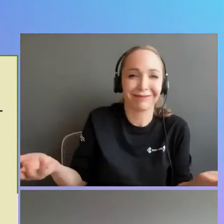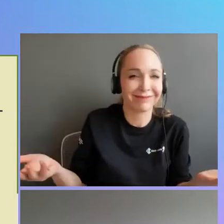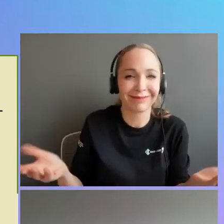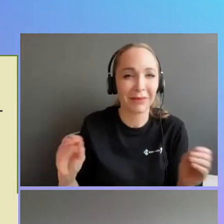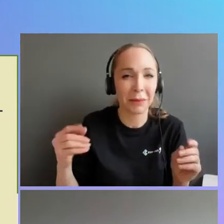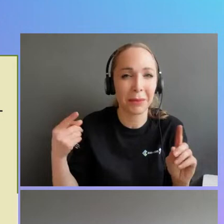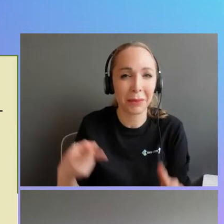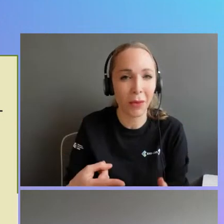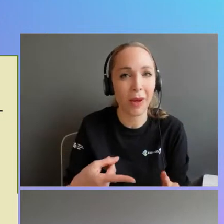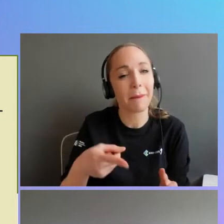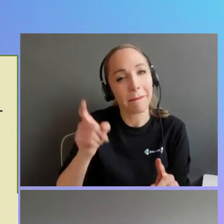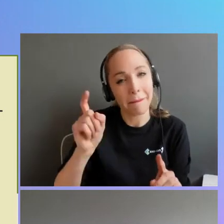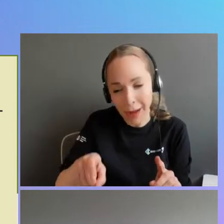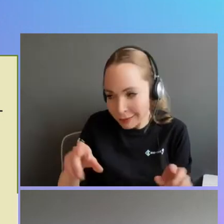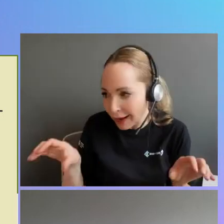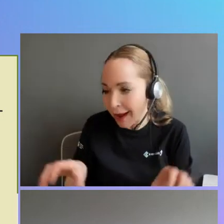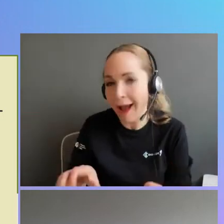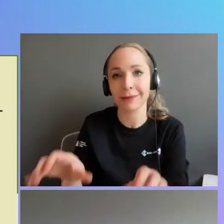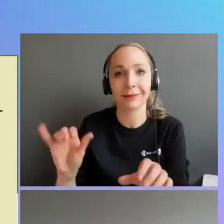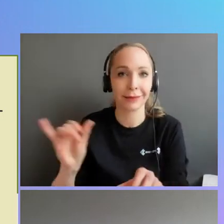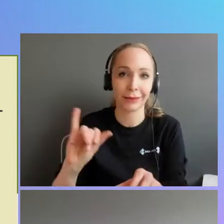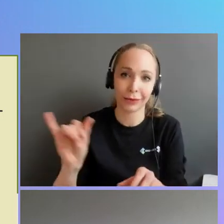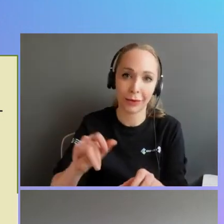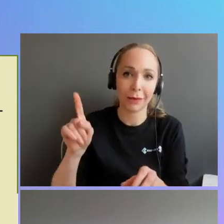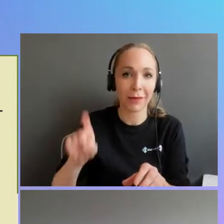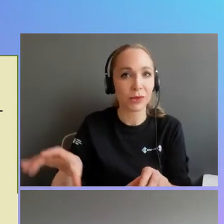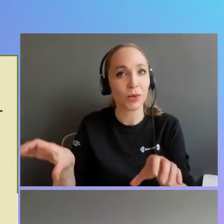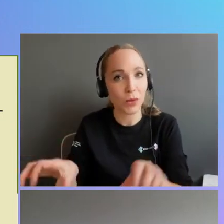With Cypress component testing once more,